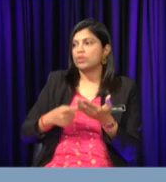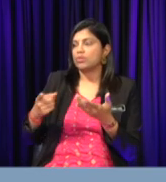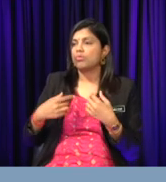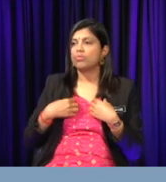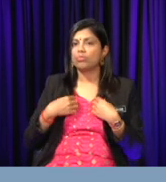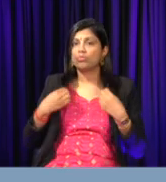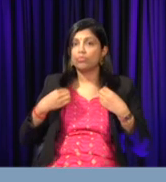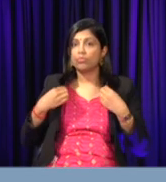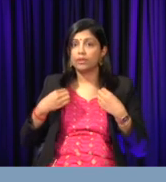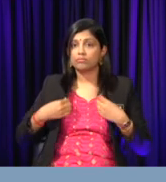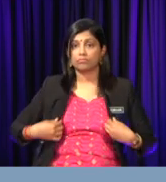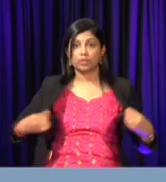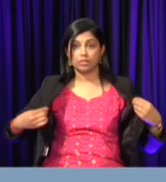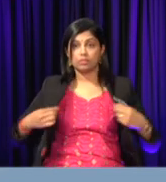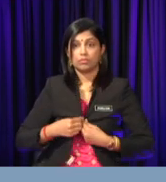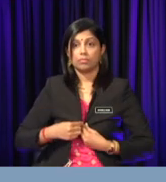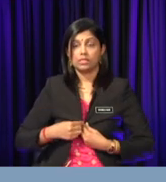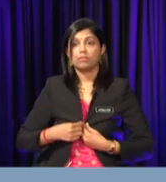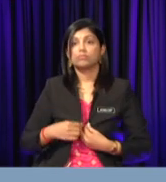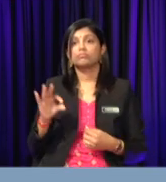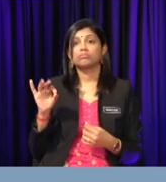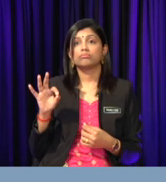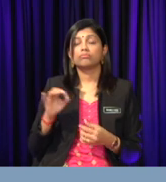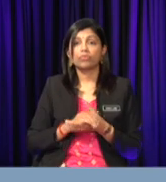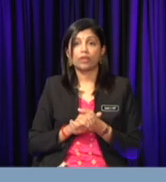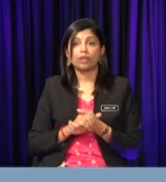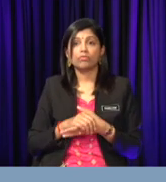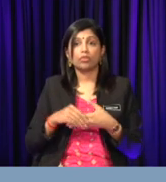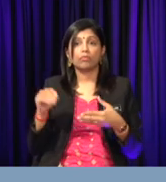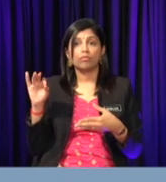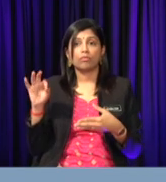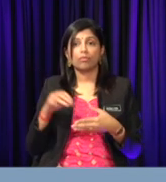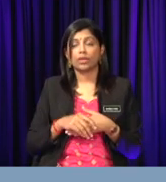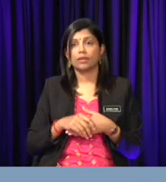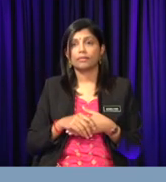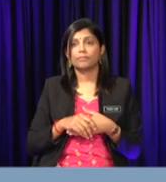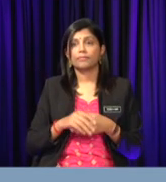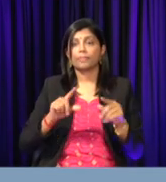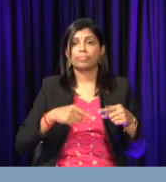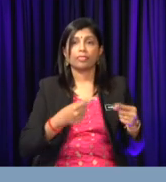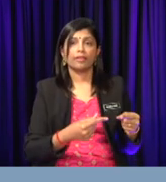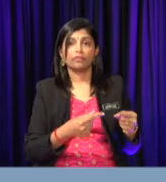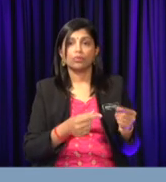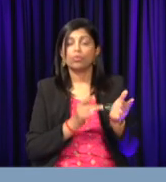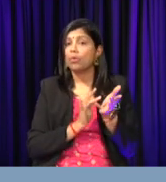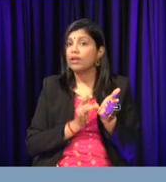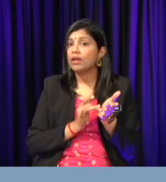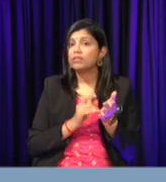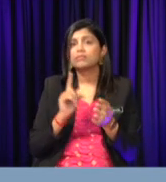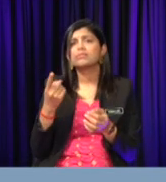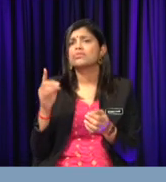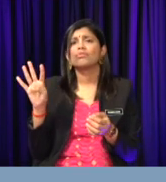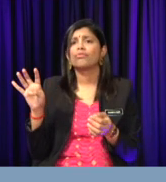it costs like 90 ringgit there. But then if you go and check online through Shades or Lazada, it is only 40